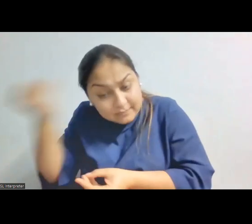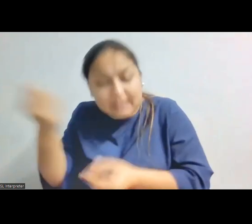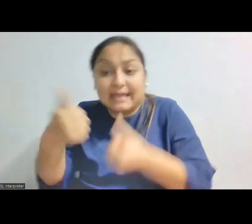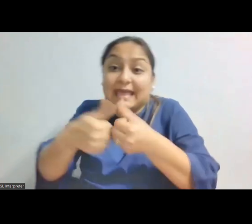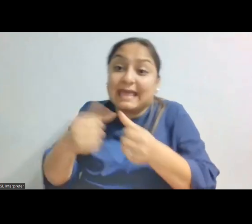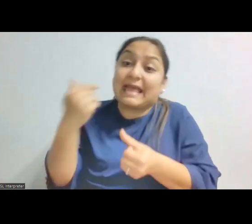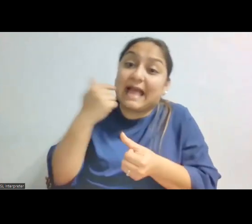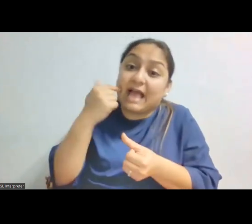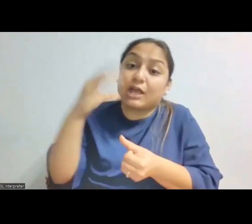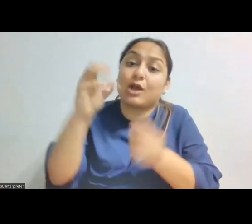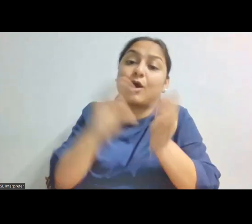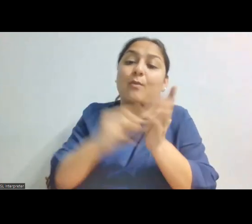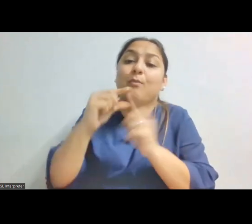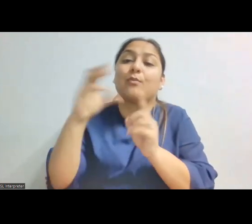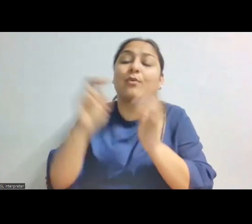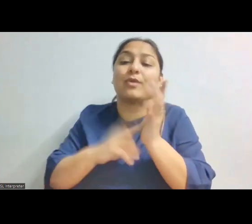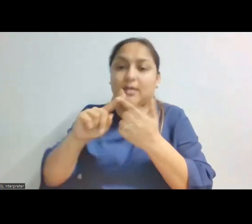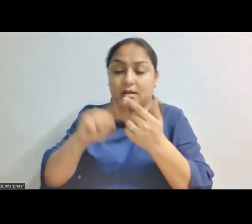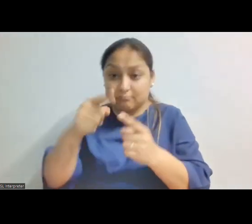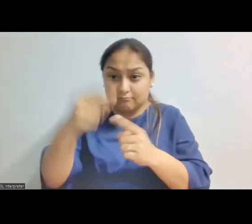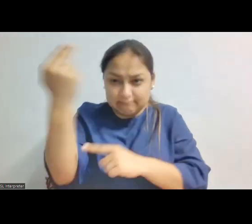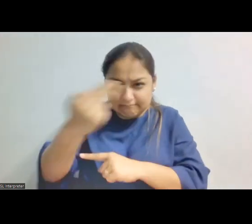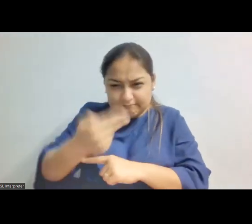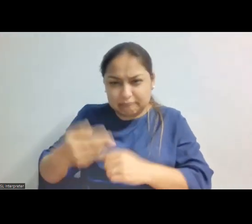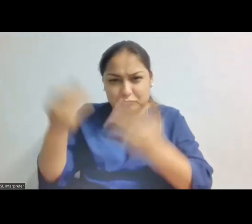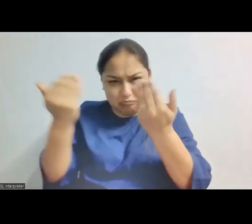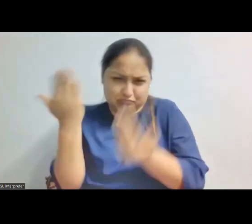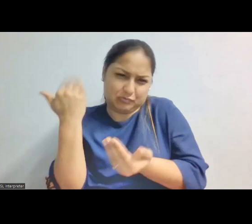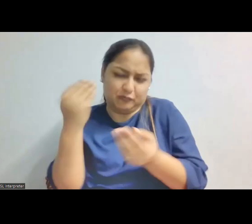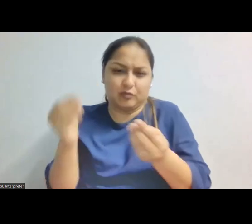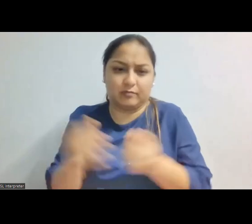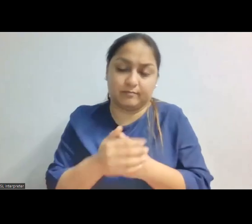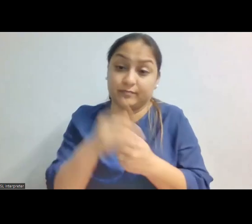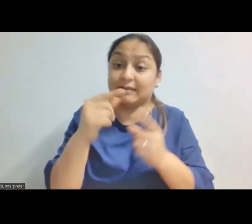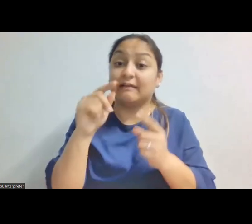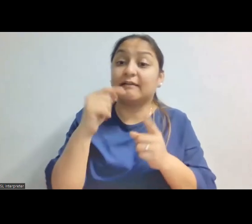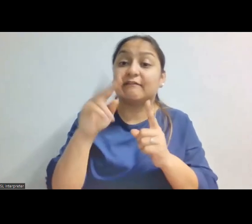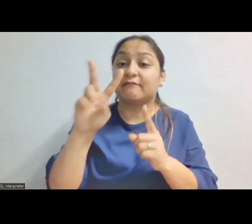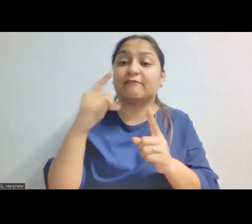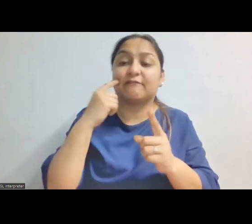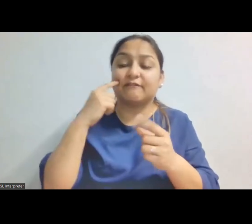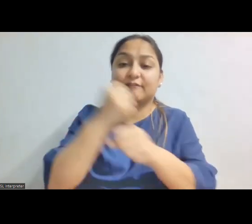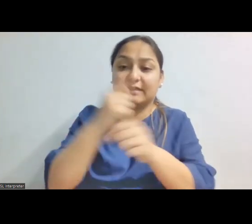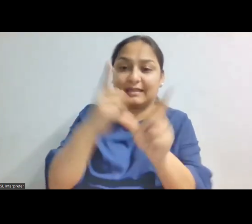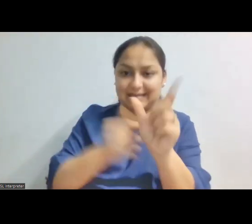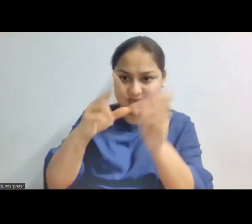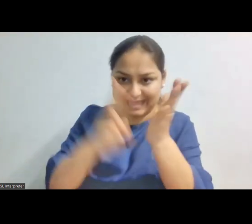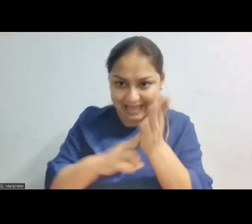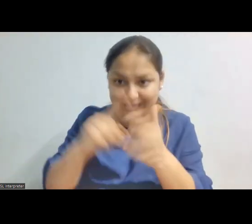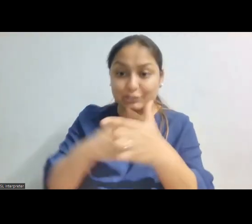interestingly, two programs which were designed recently, one of them is Vigyan Jyoti scheme, which has been